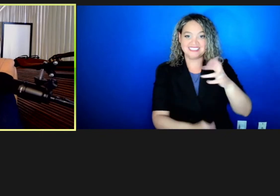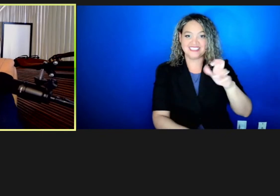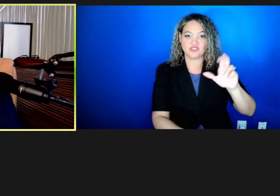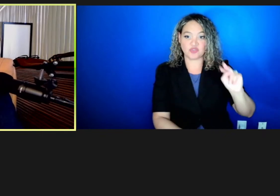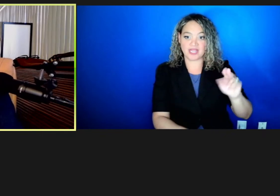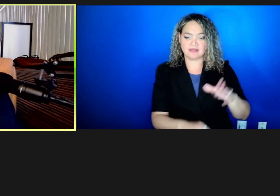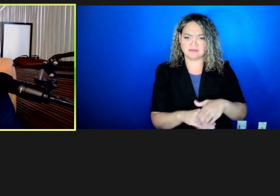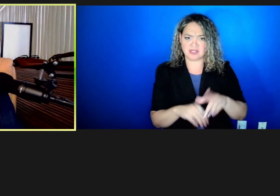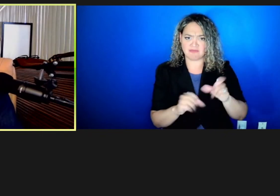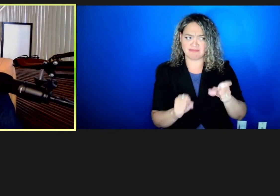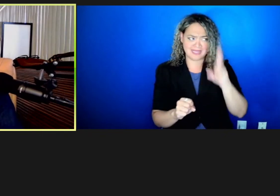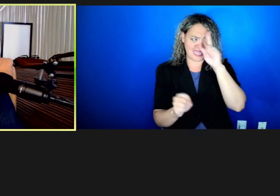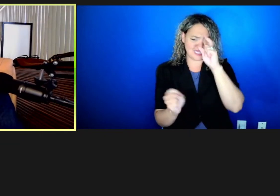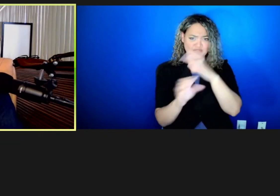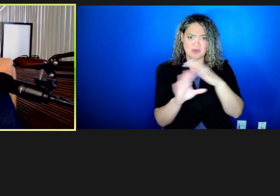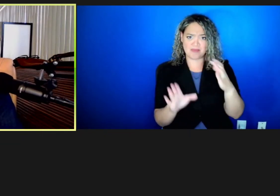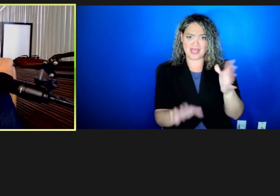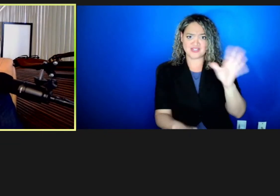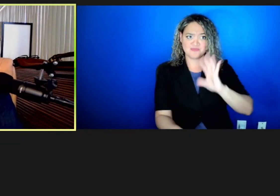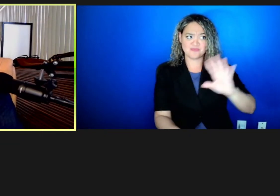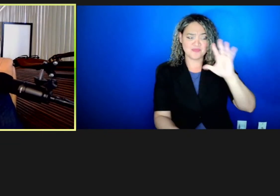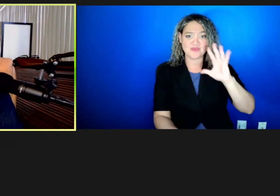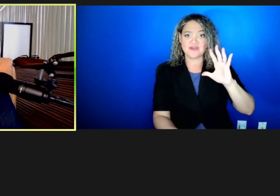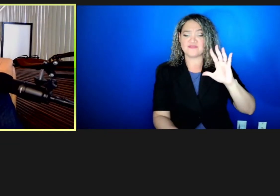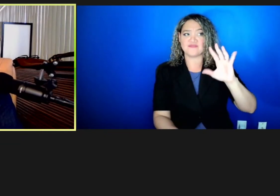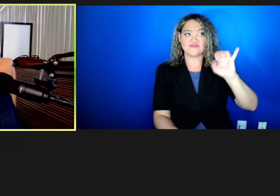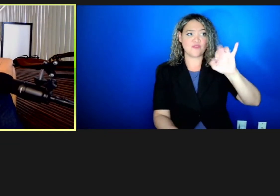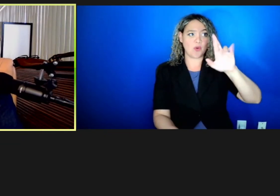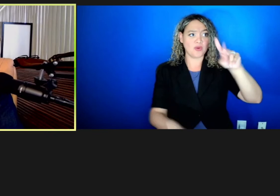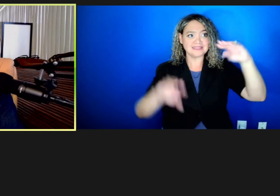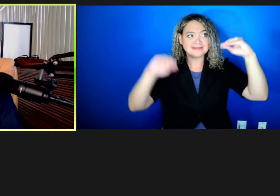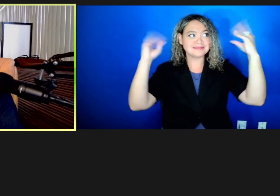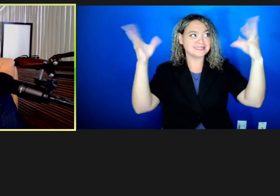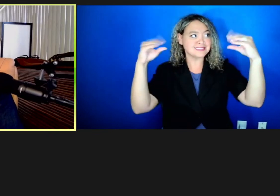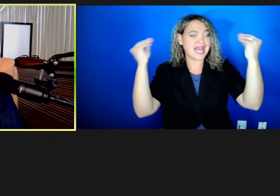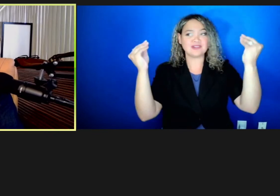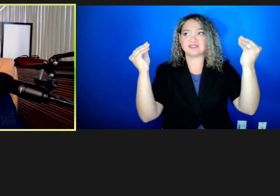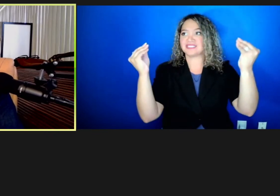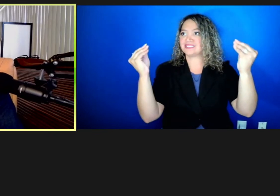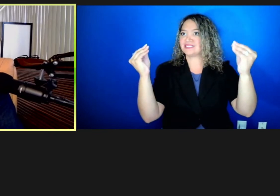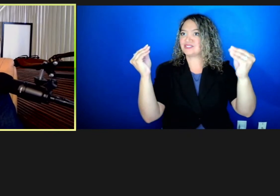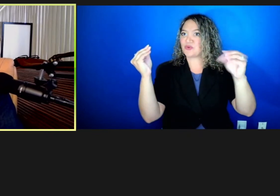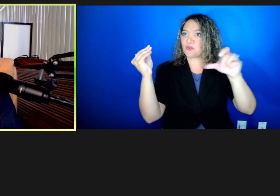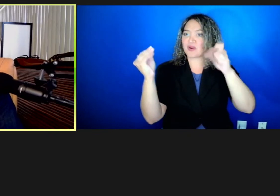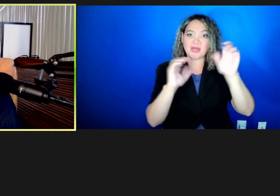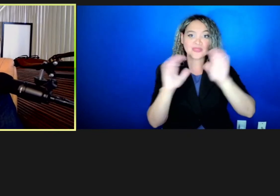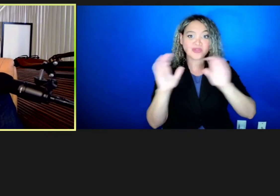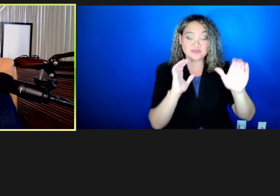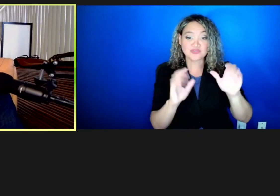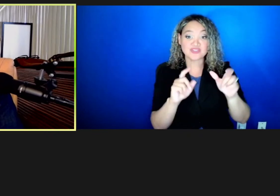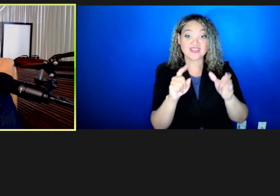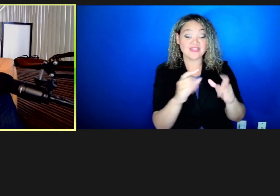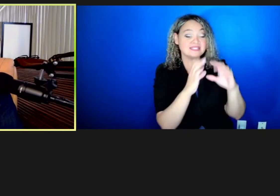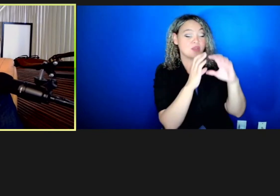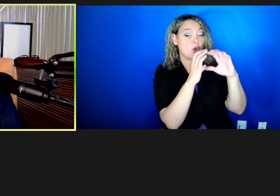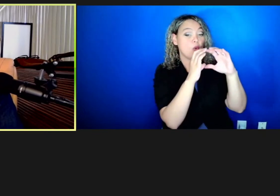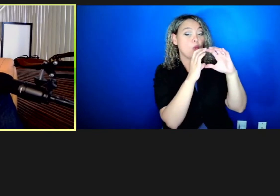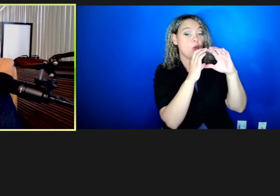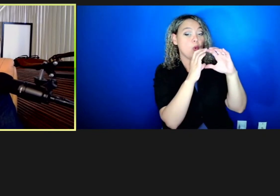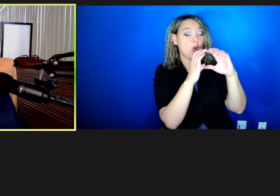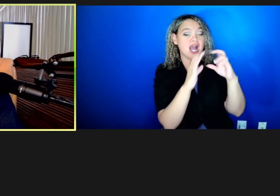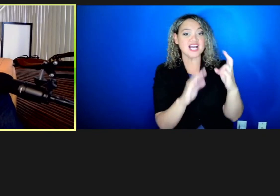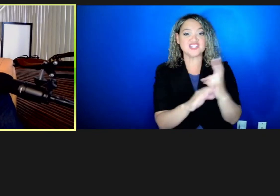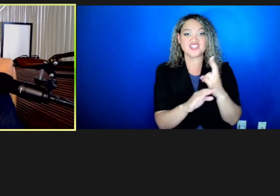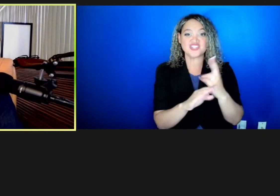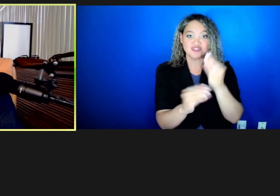before telecommunications, before sirens, before telephones, the conch was used to alert people in the